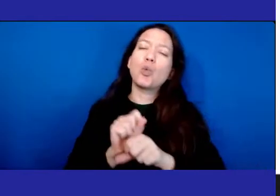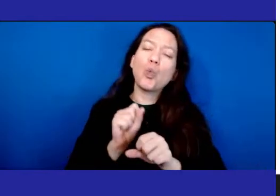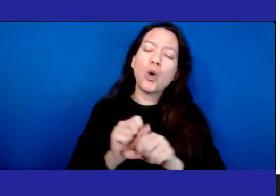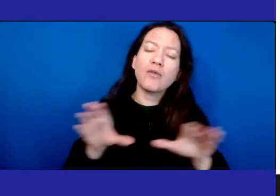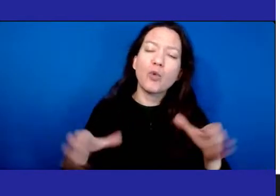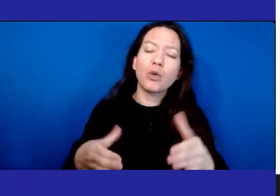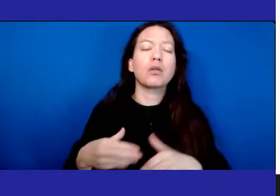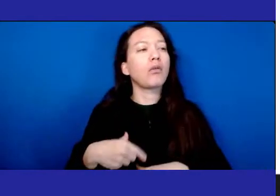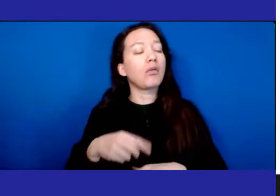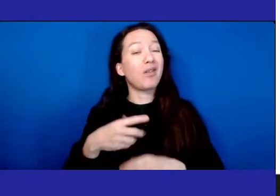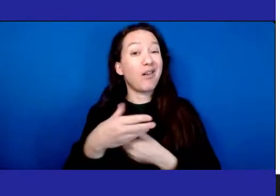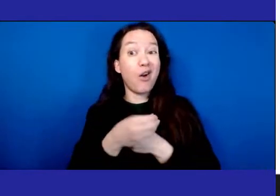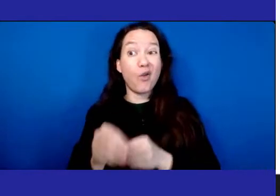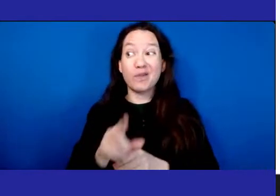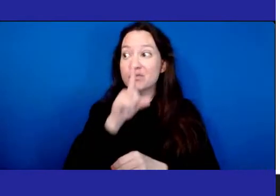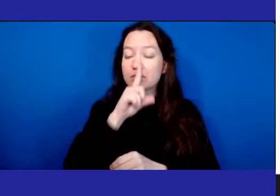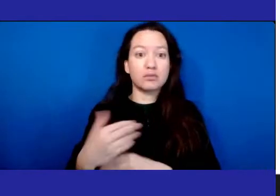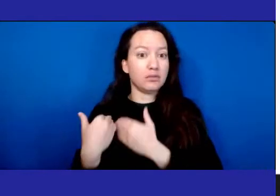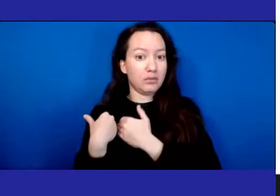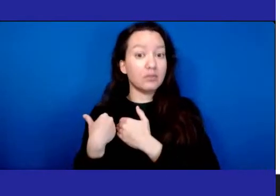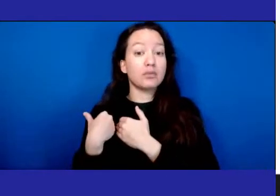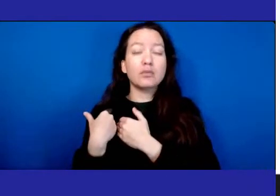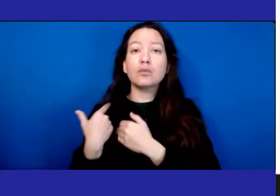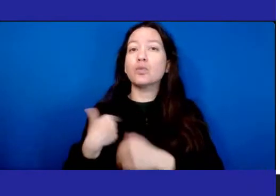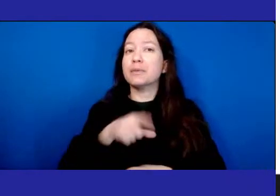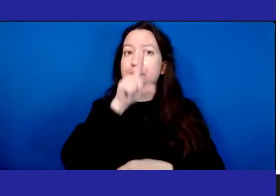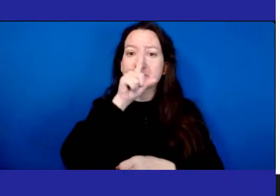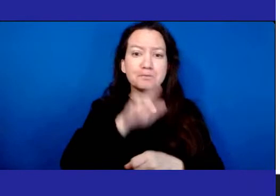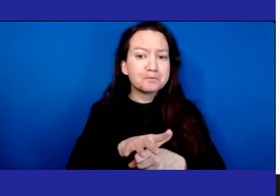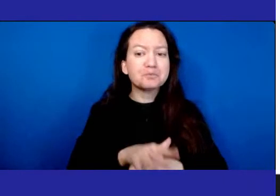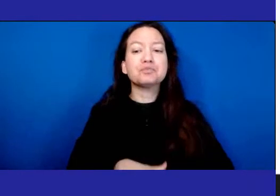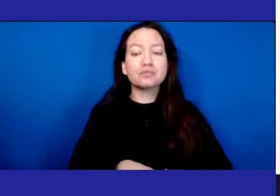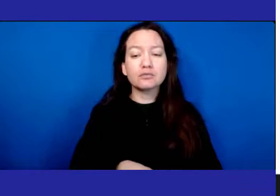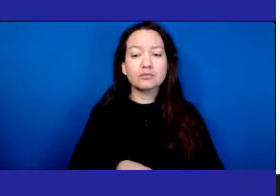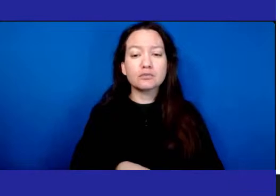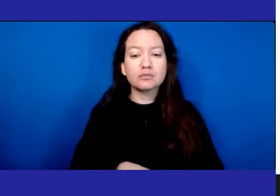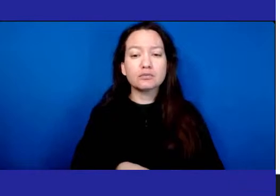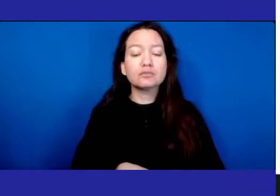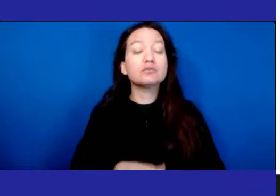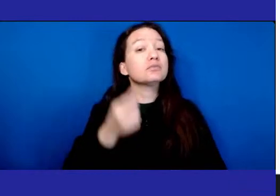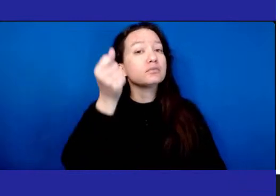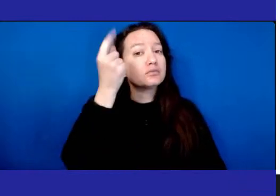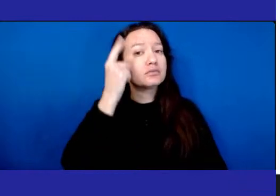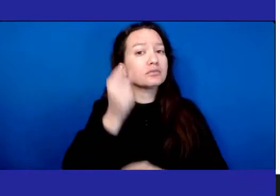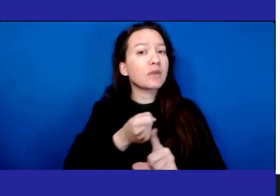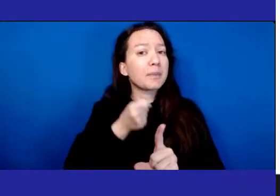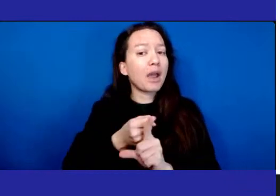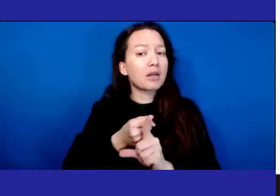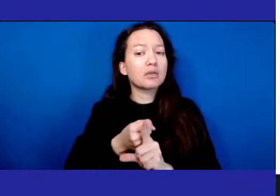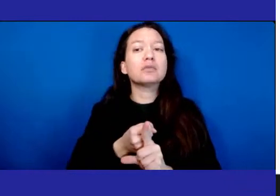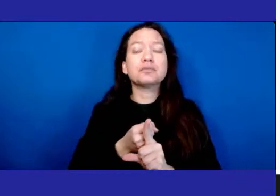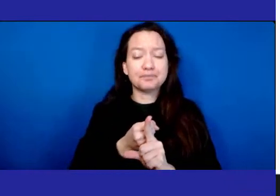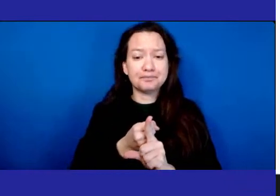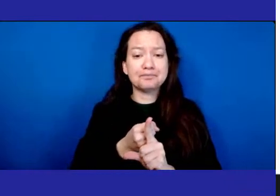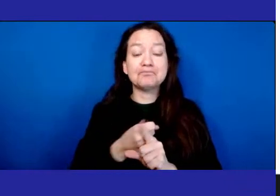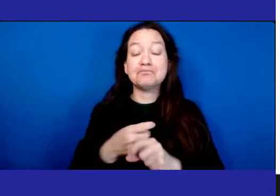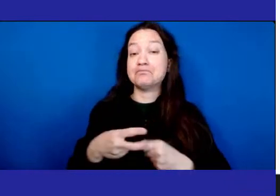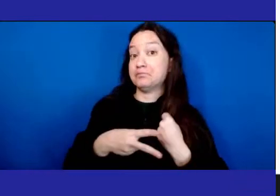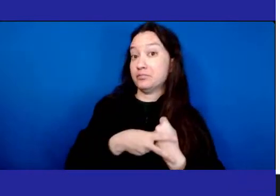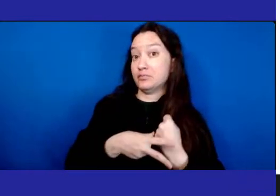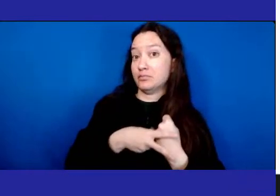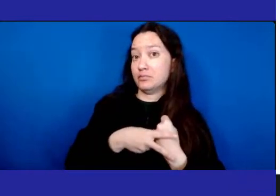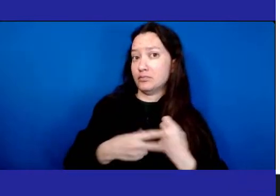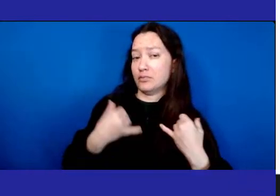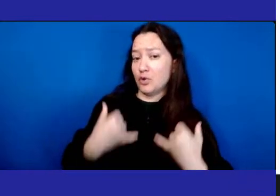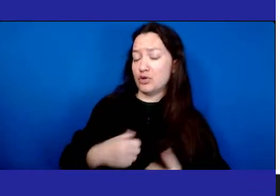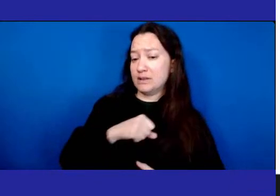our office is responsible for and very committed to. In addition, it has an impact on retention of existing